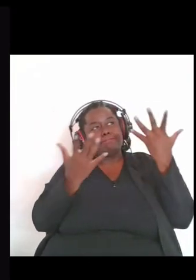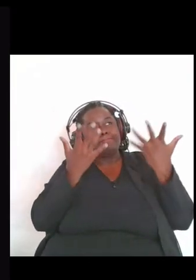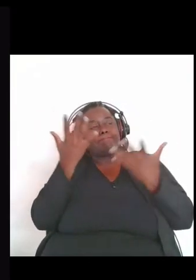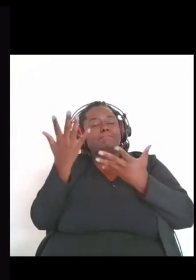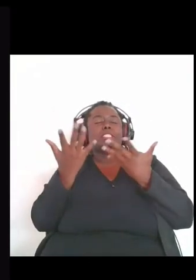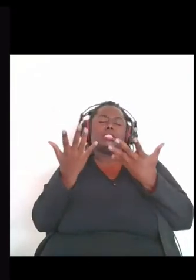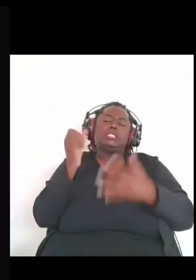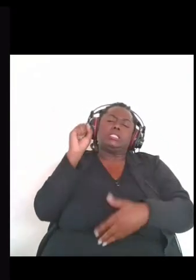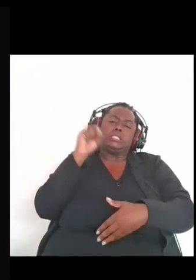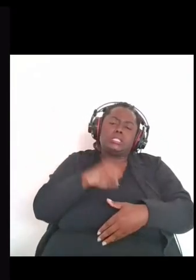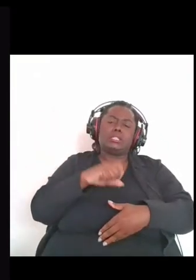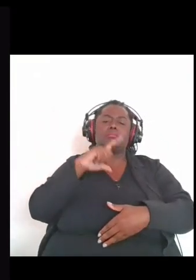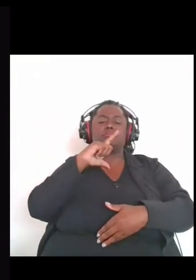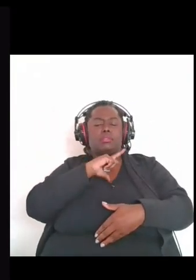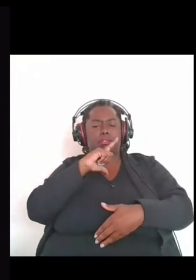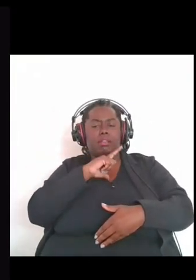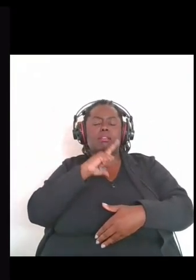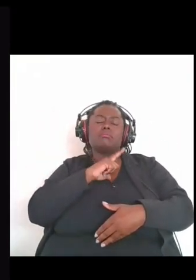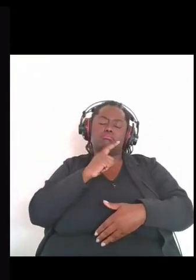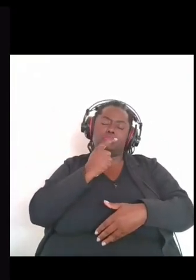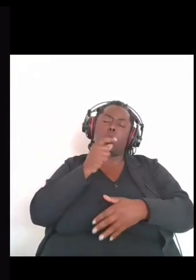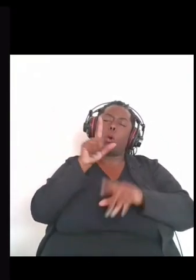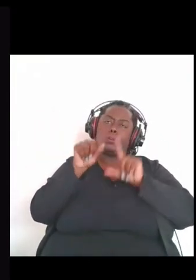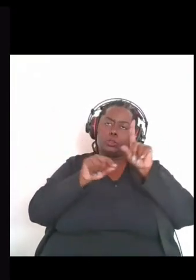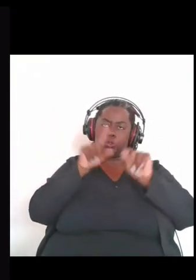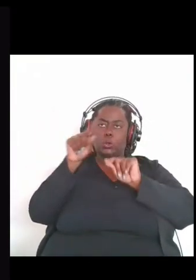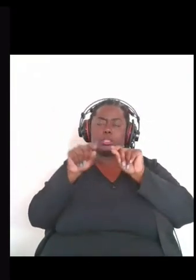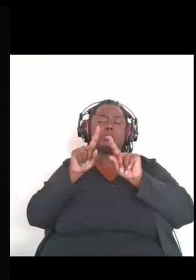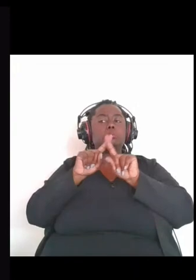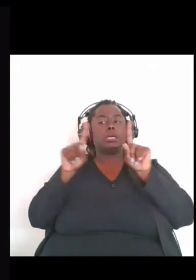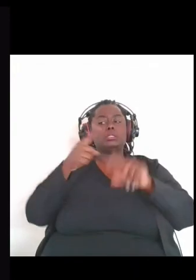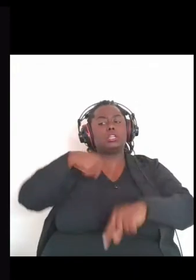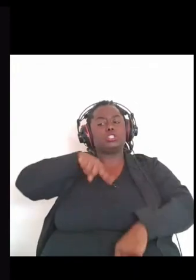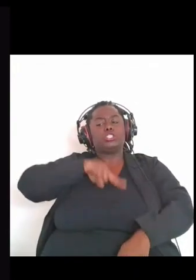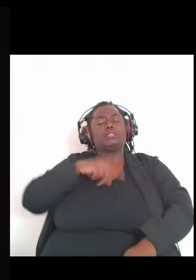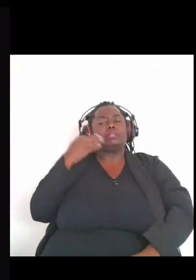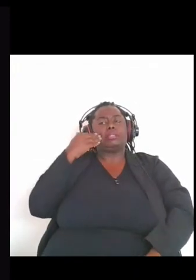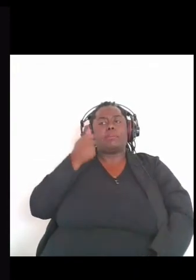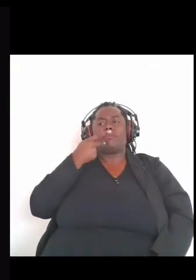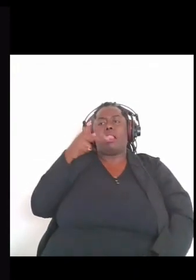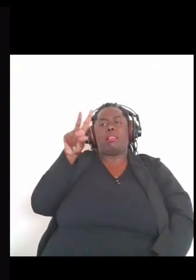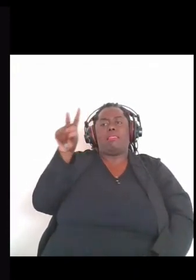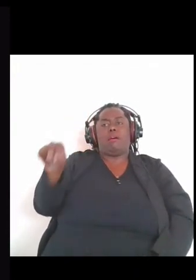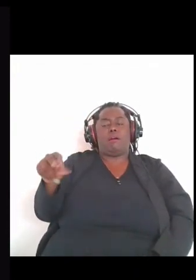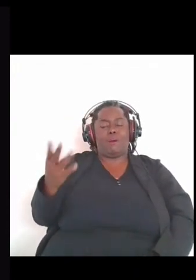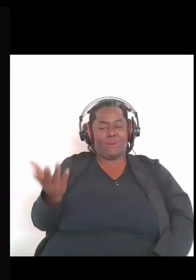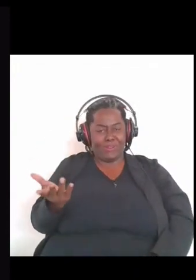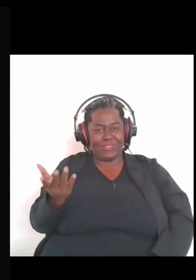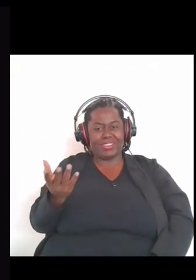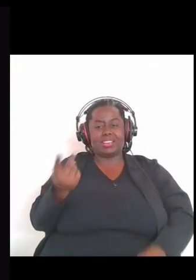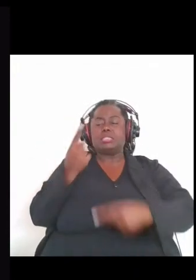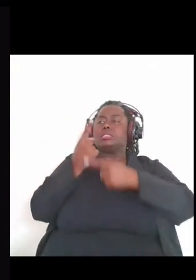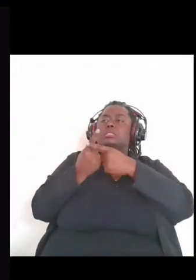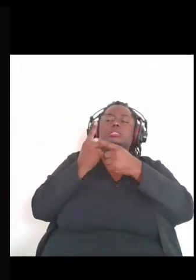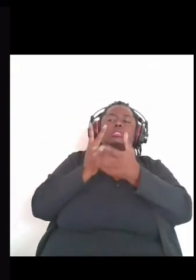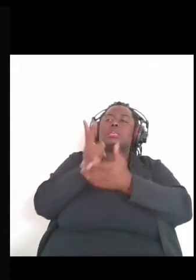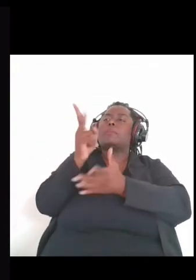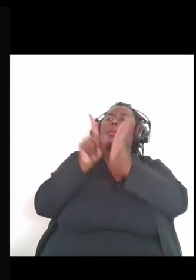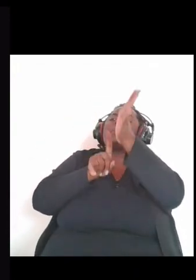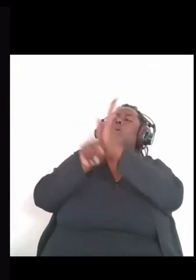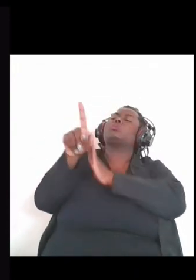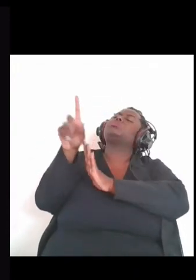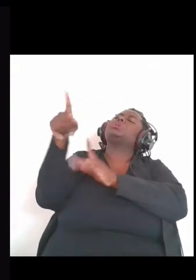because they just want us we always ask them why they want us to come and paint or what is the reason